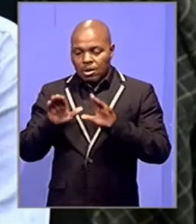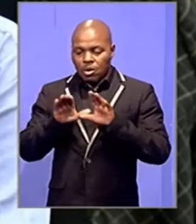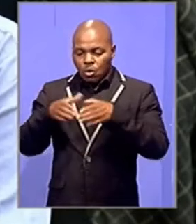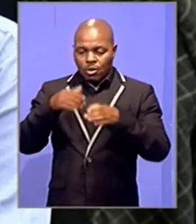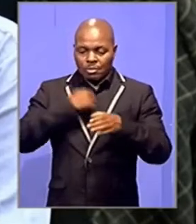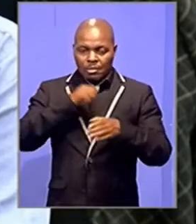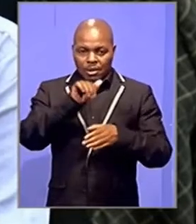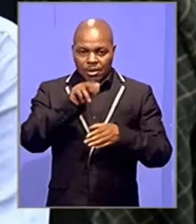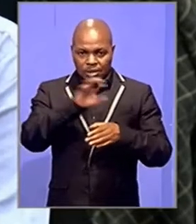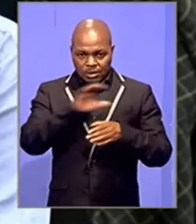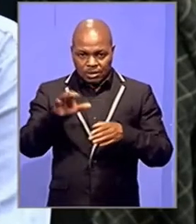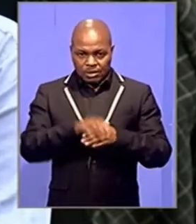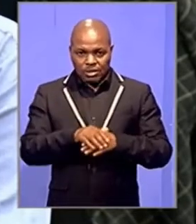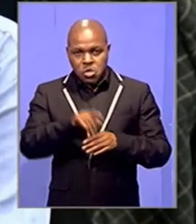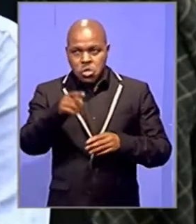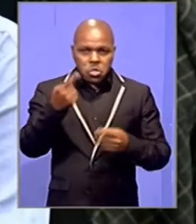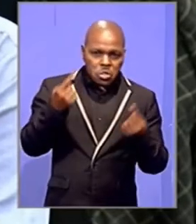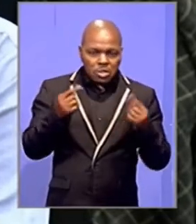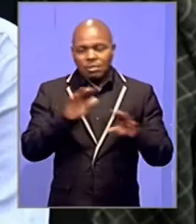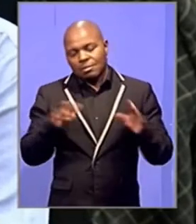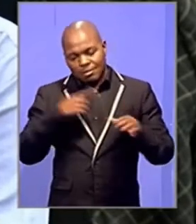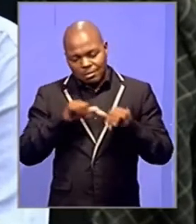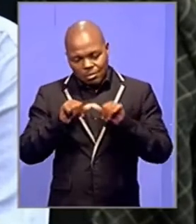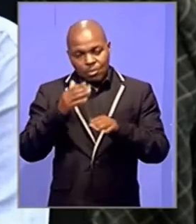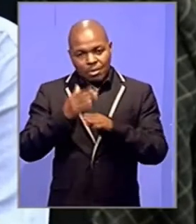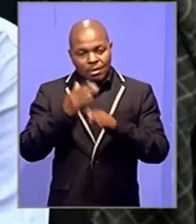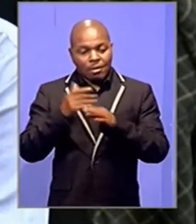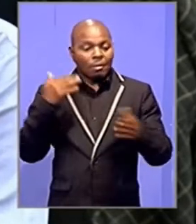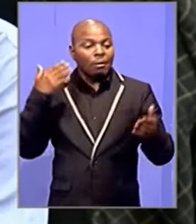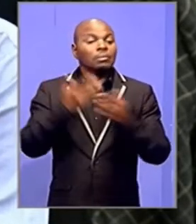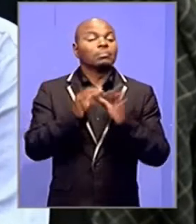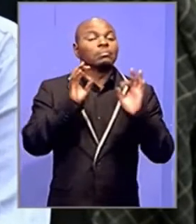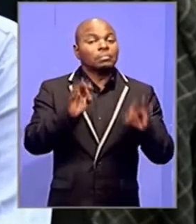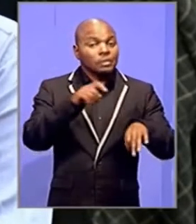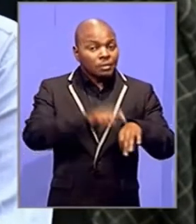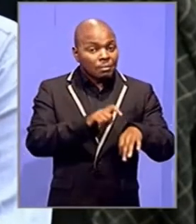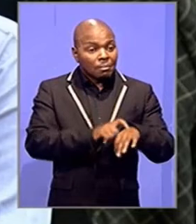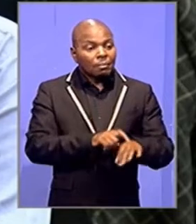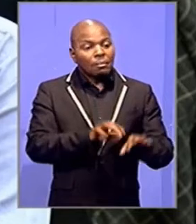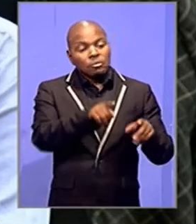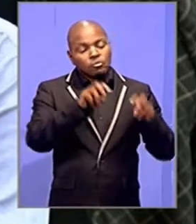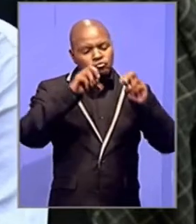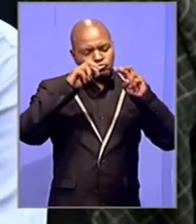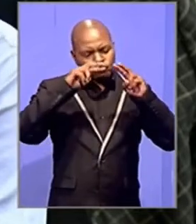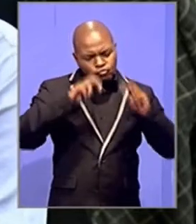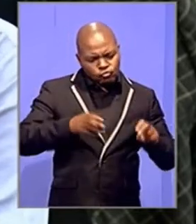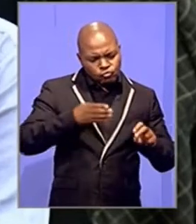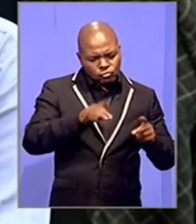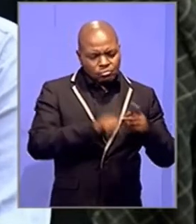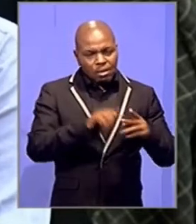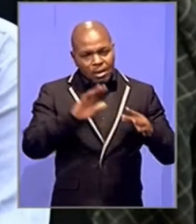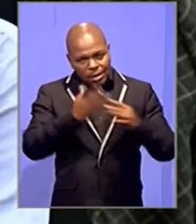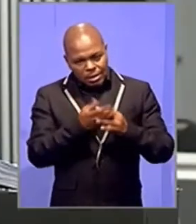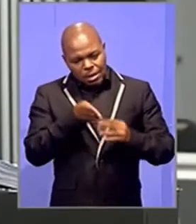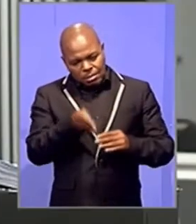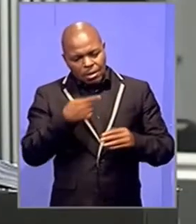without hindrance or further speculation until such time that there is an investigation and there is a case to